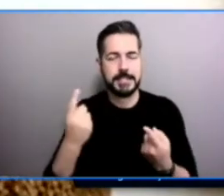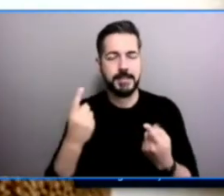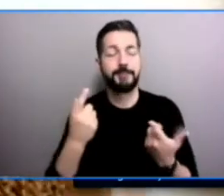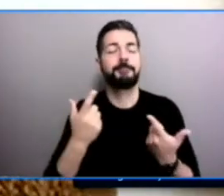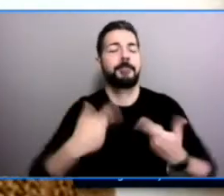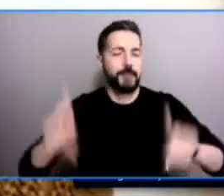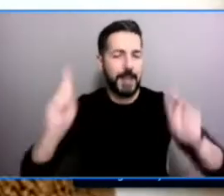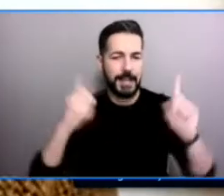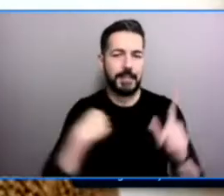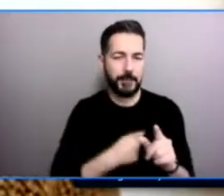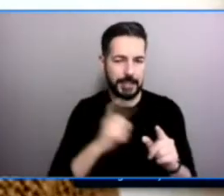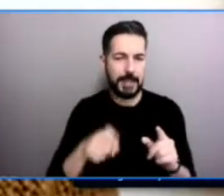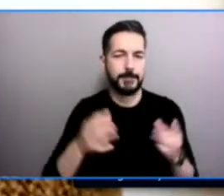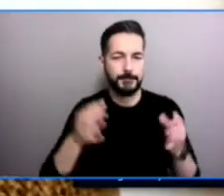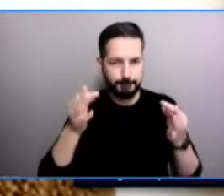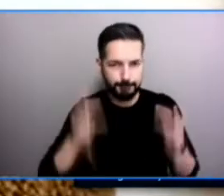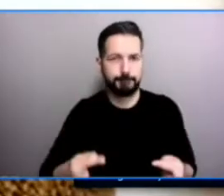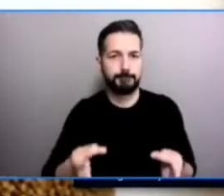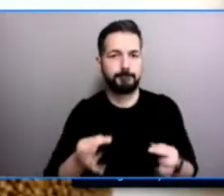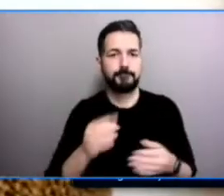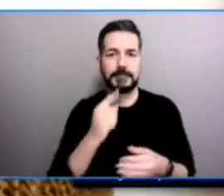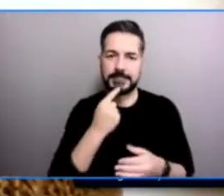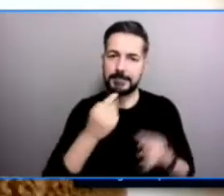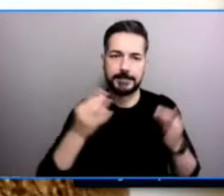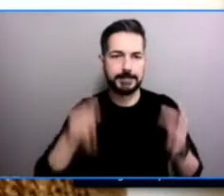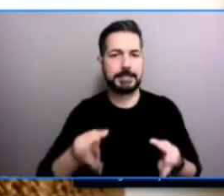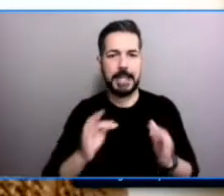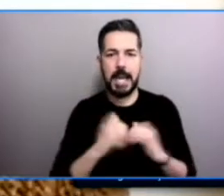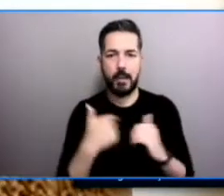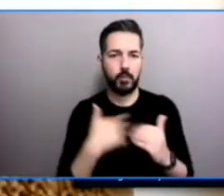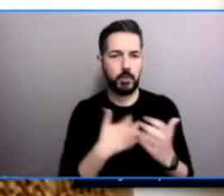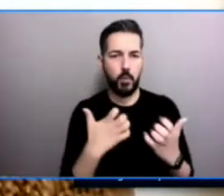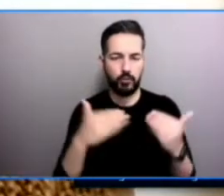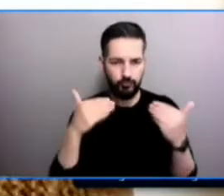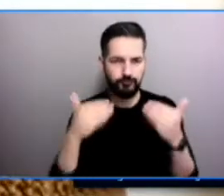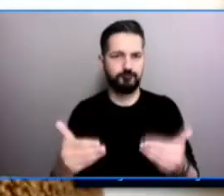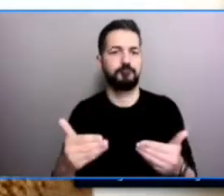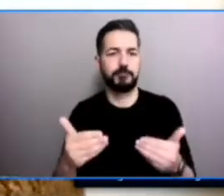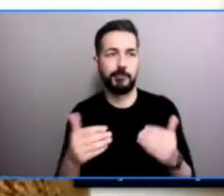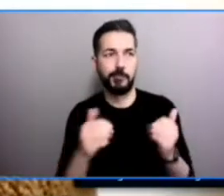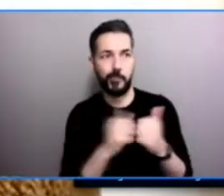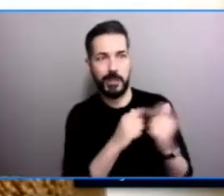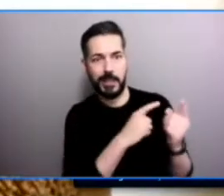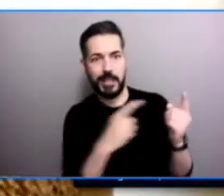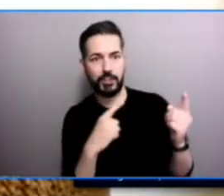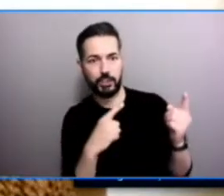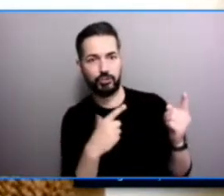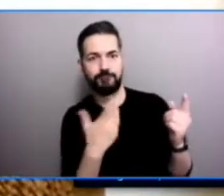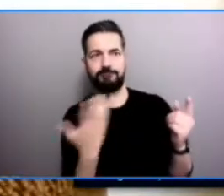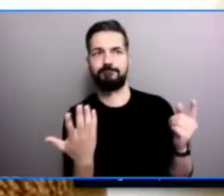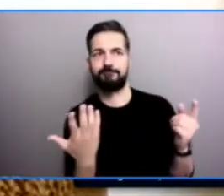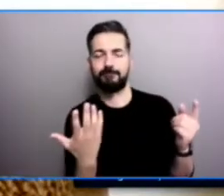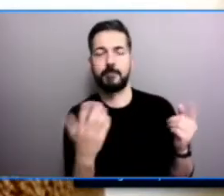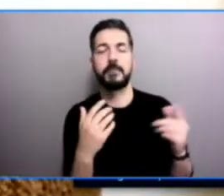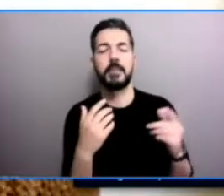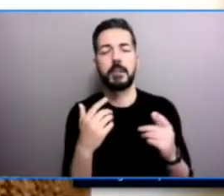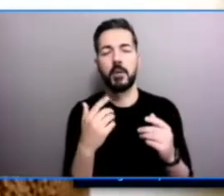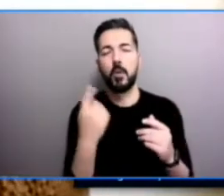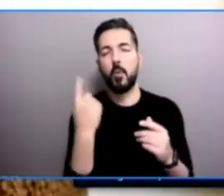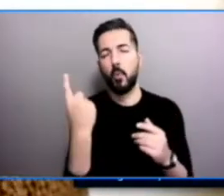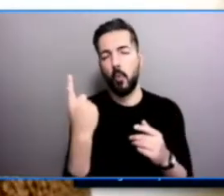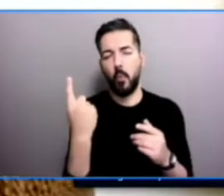Colorado for years and years now. And for many years, it was a legislative effort. And that was a really difficult